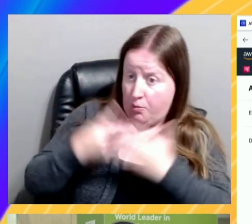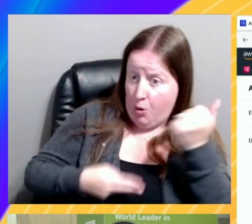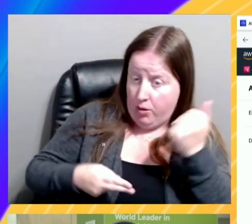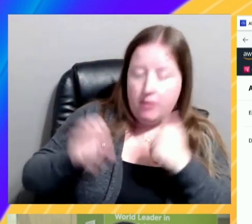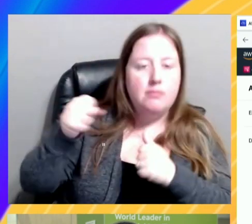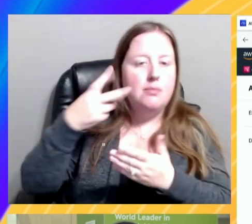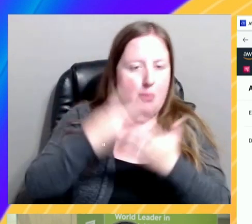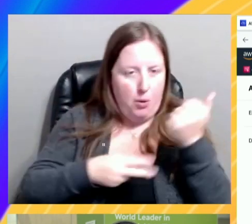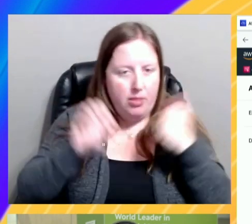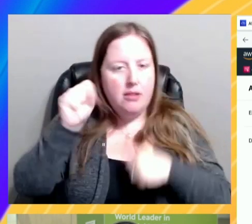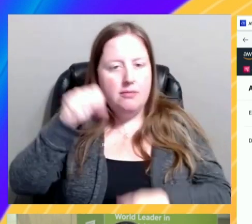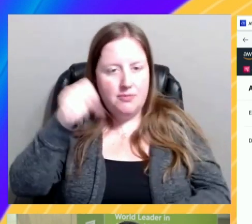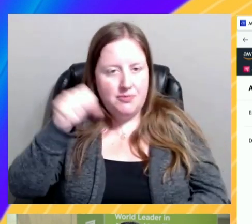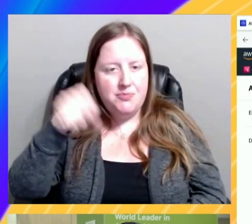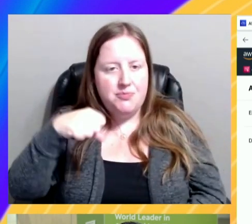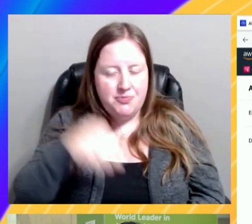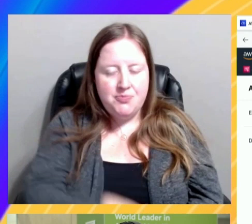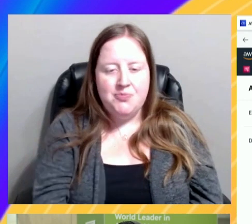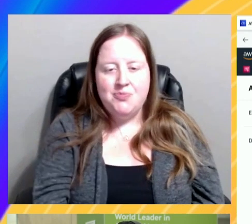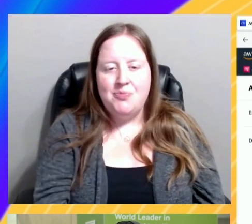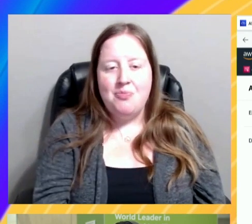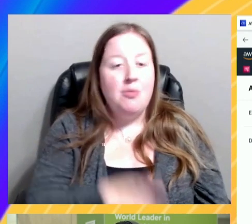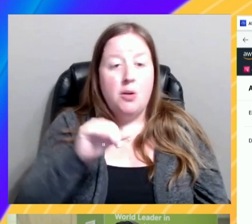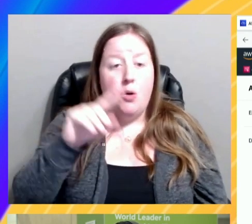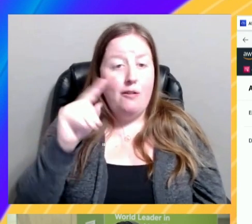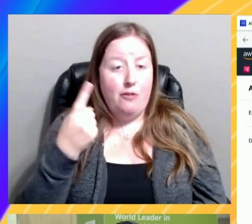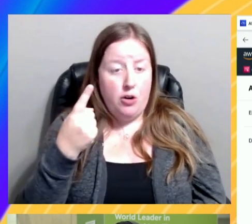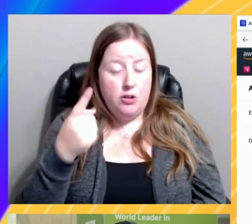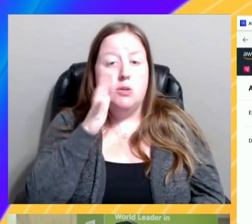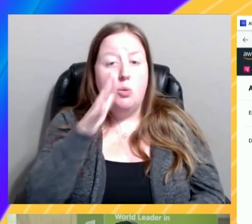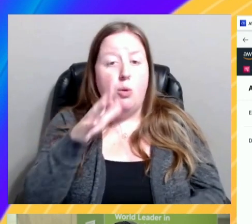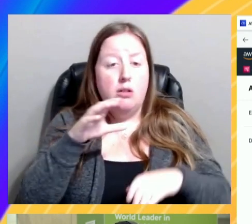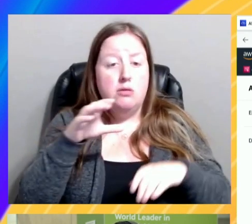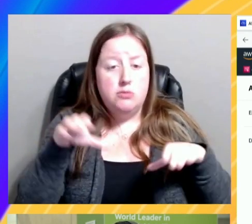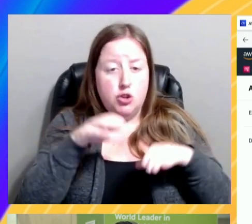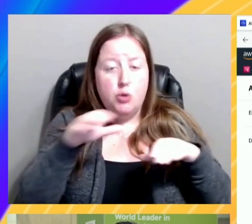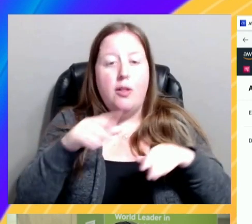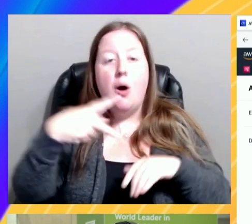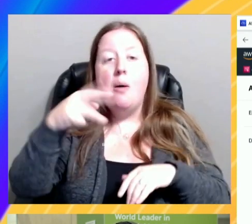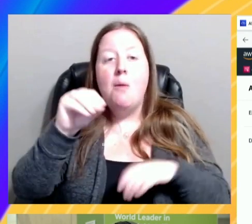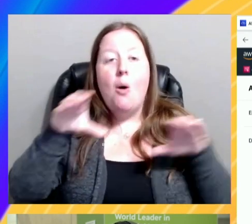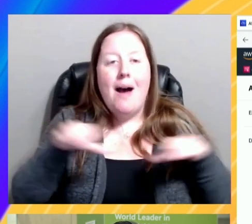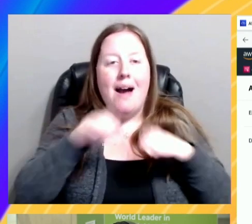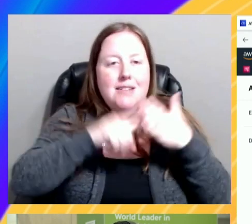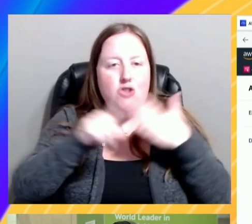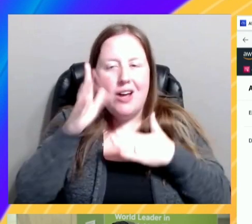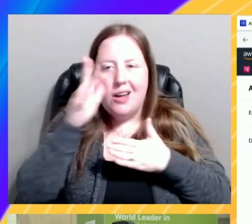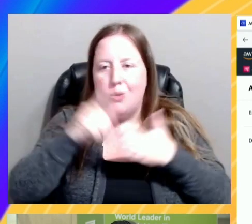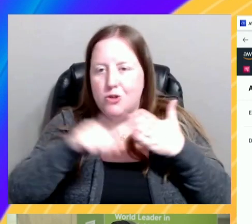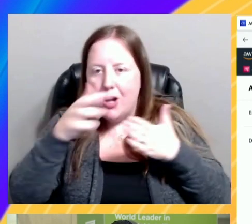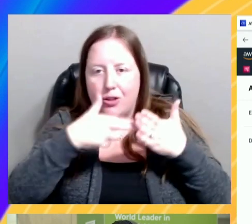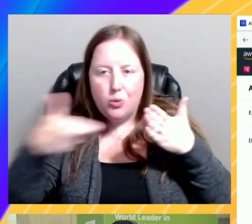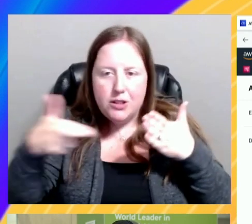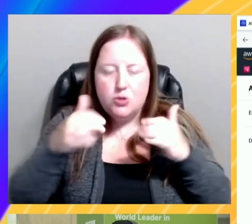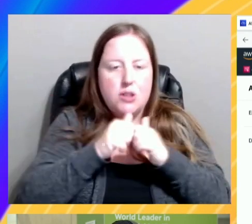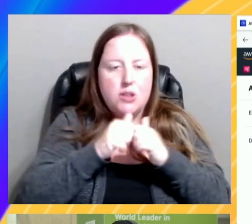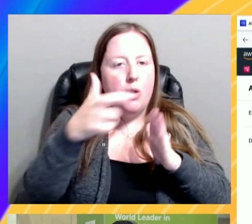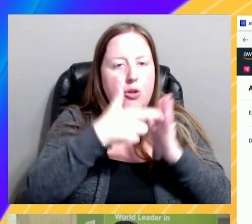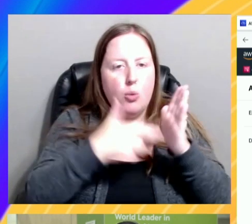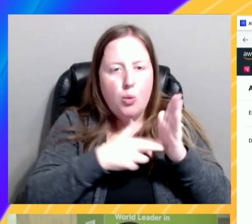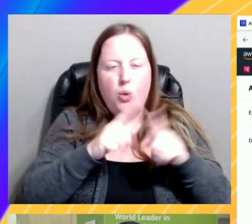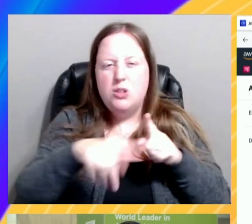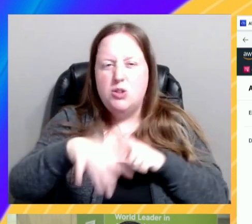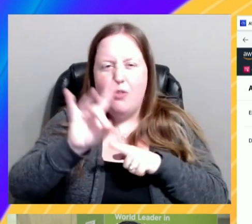Yeah. So the first one will actually do the proactive check. So it's actually going to check that resource against your rules defined for that resource